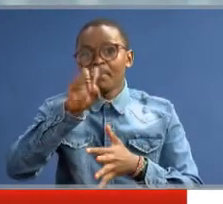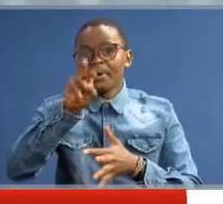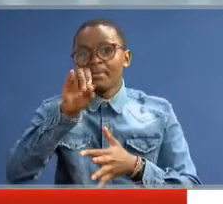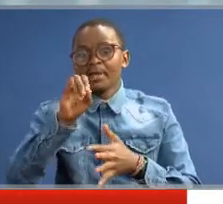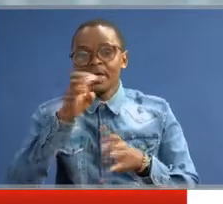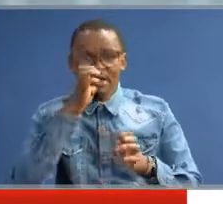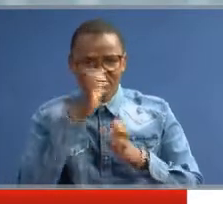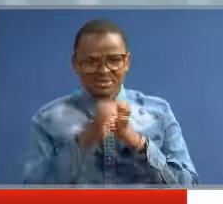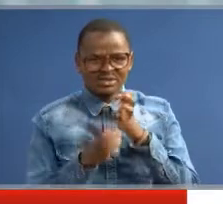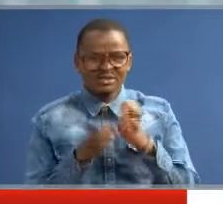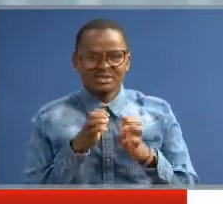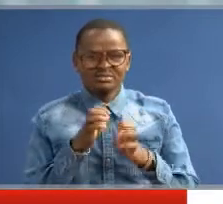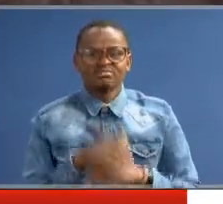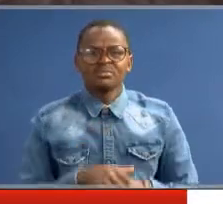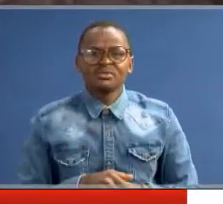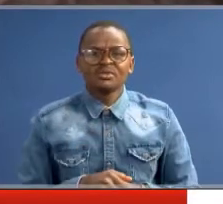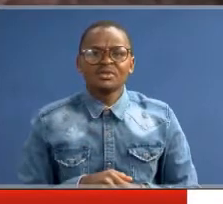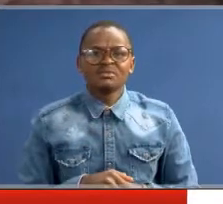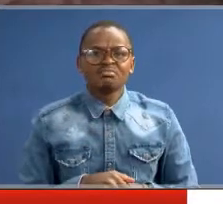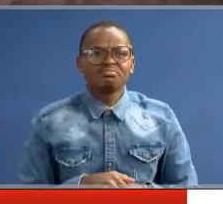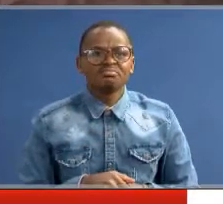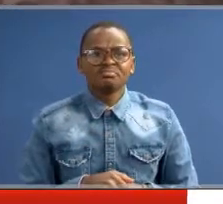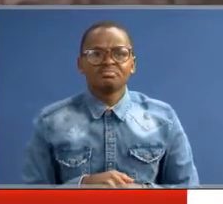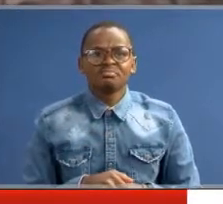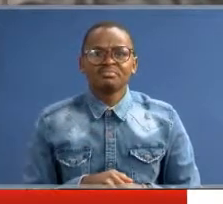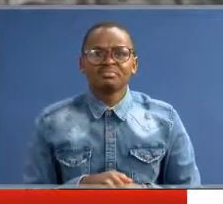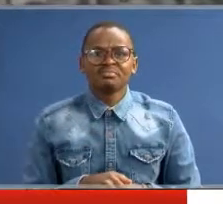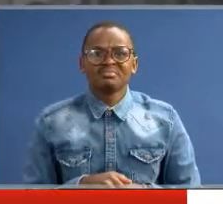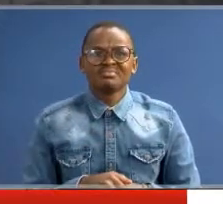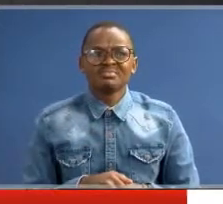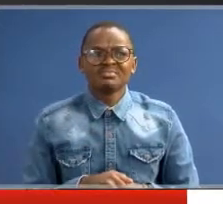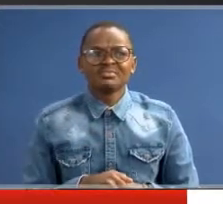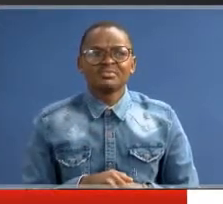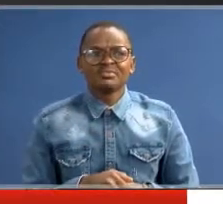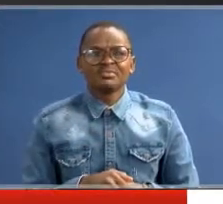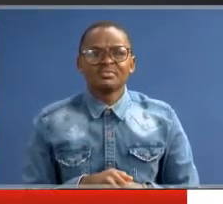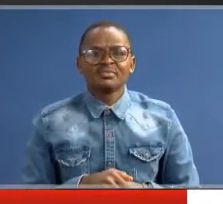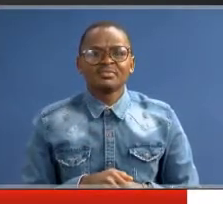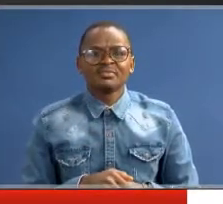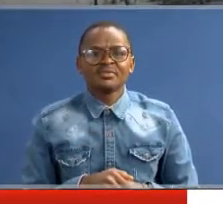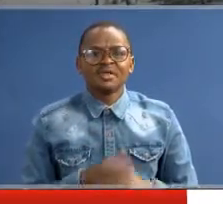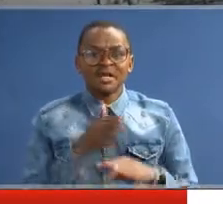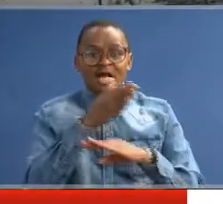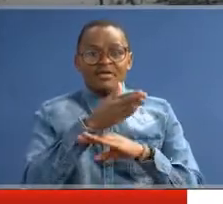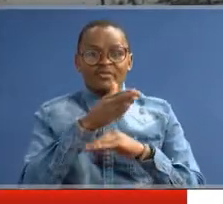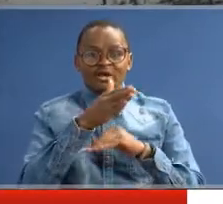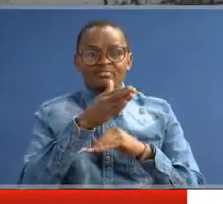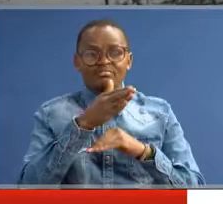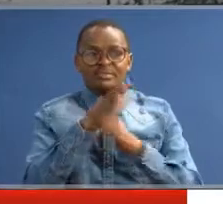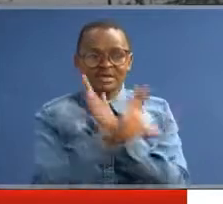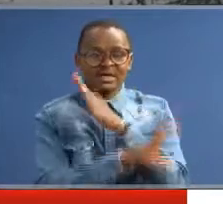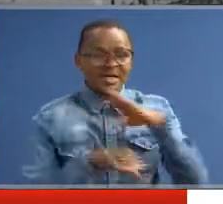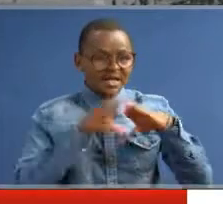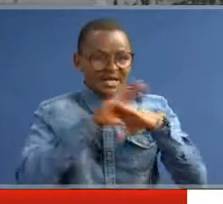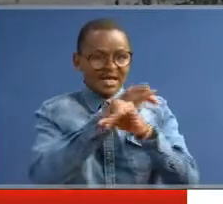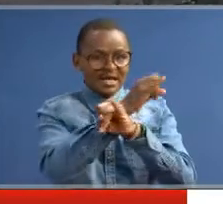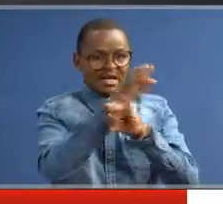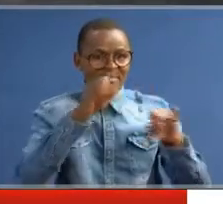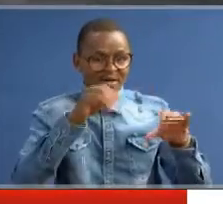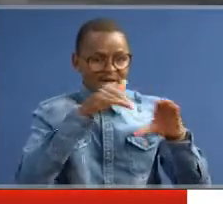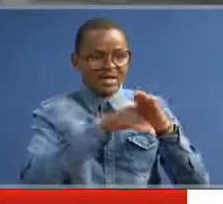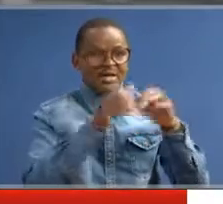probes. Capture the history and evolution of our great nation. After the country gained its independence